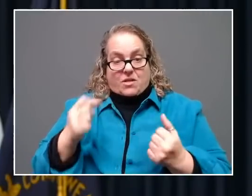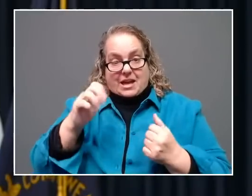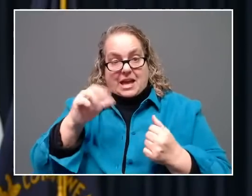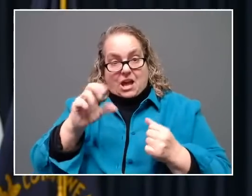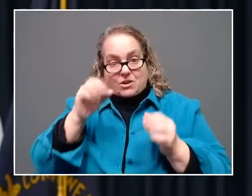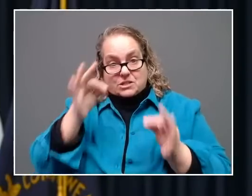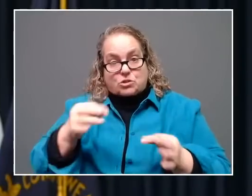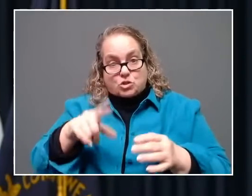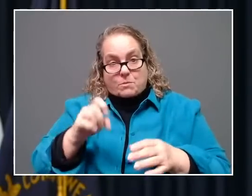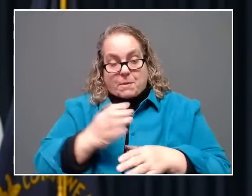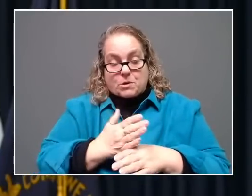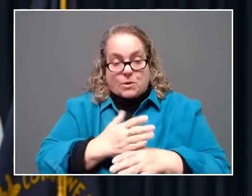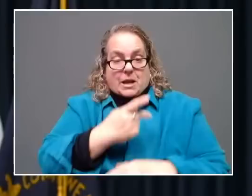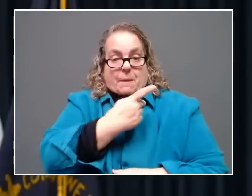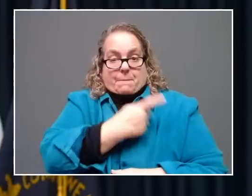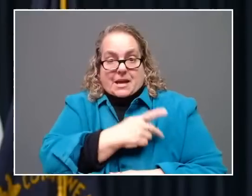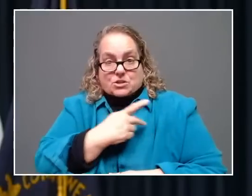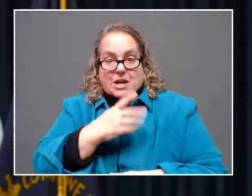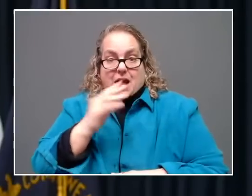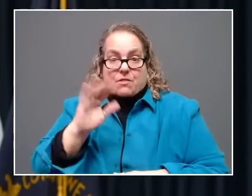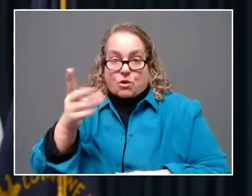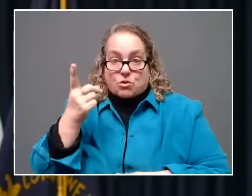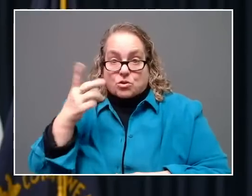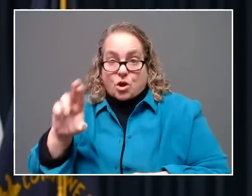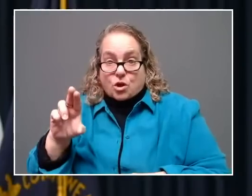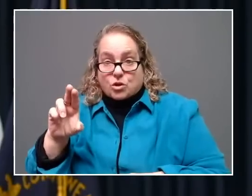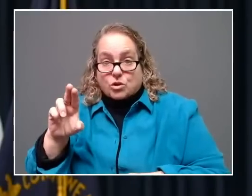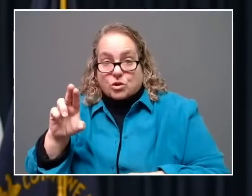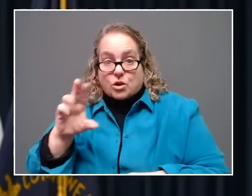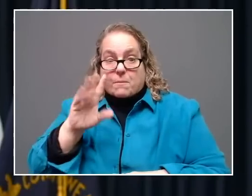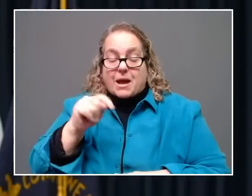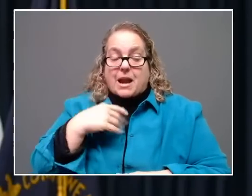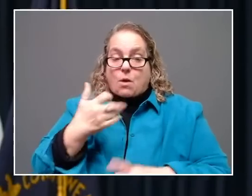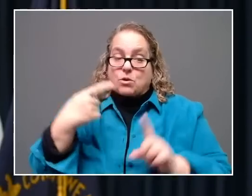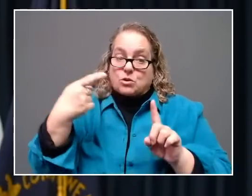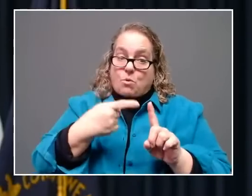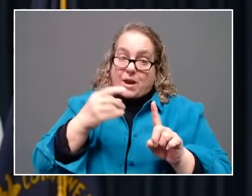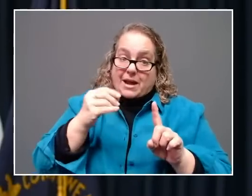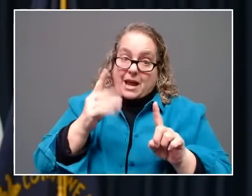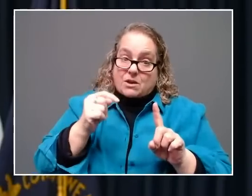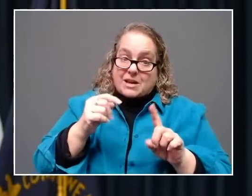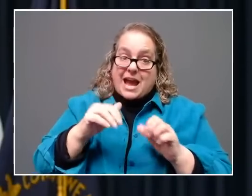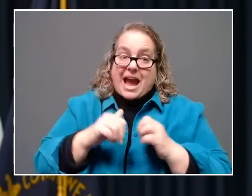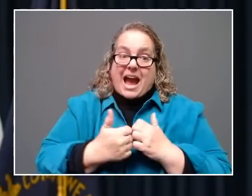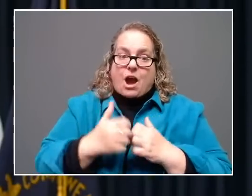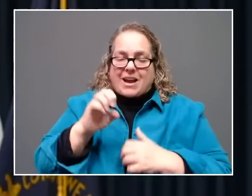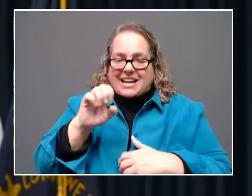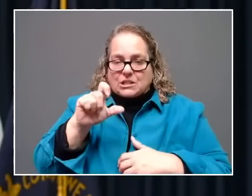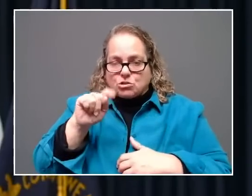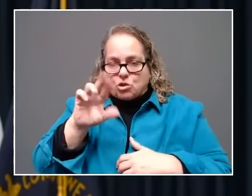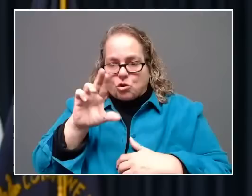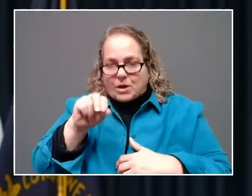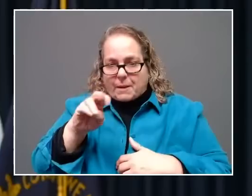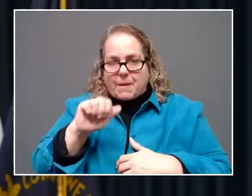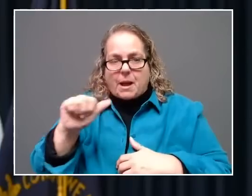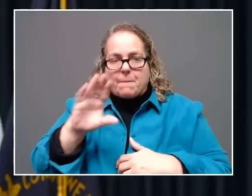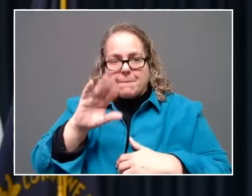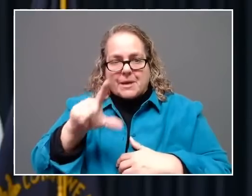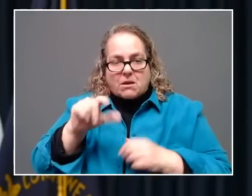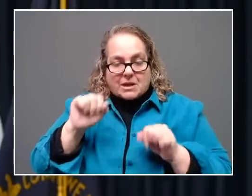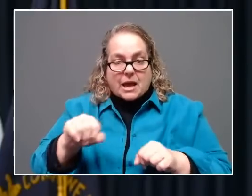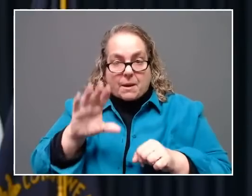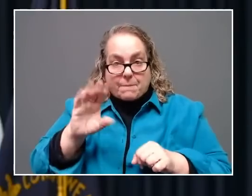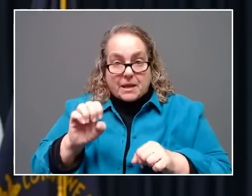between a patient and their doctor. But I want to point out how extreme a bill can be when